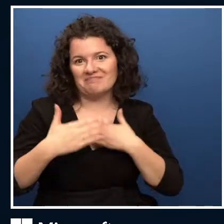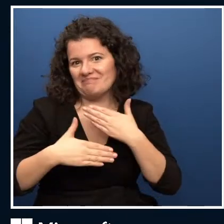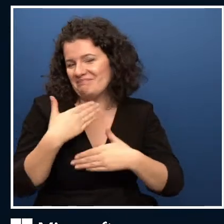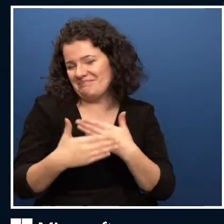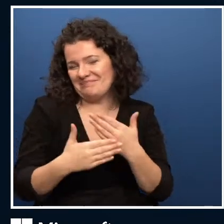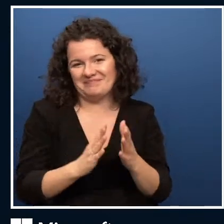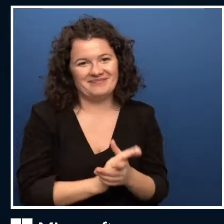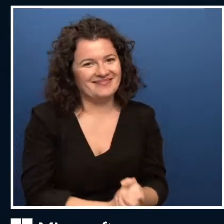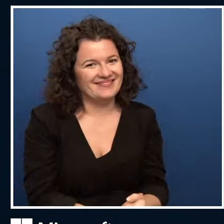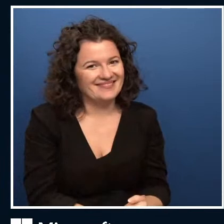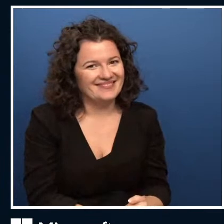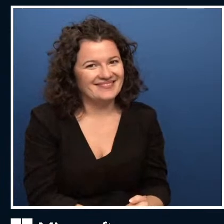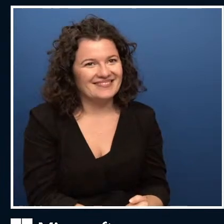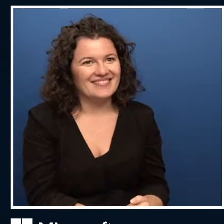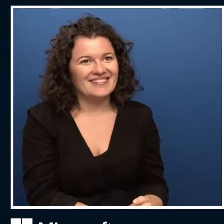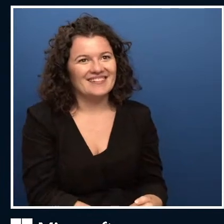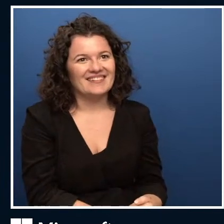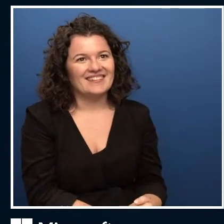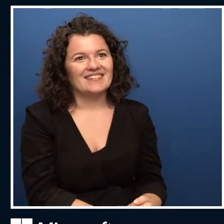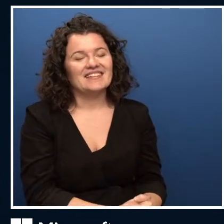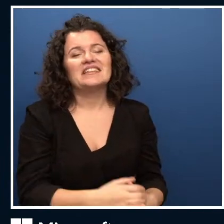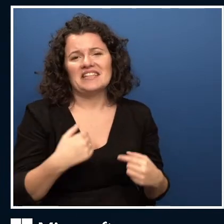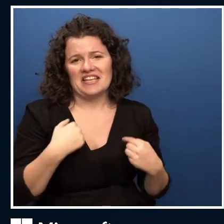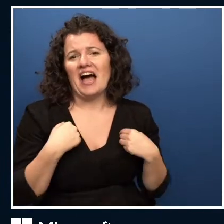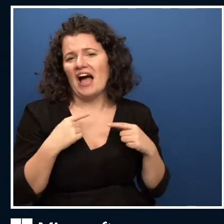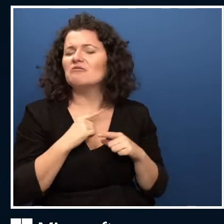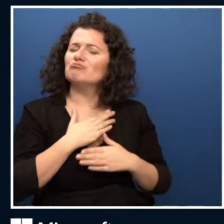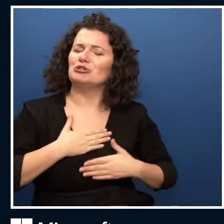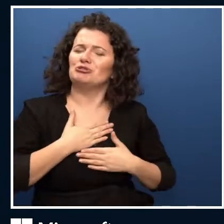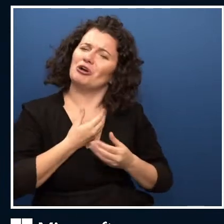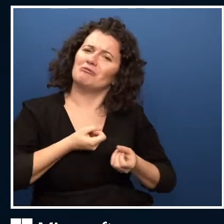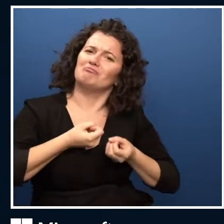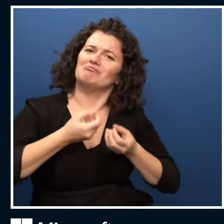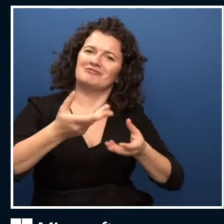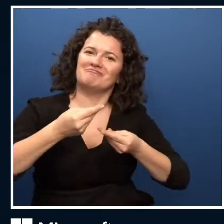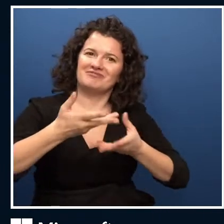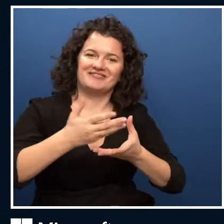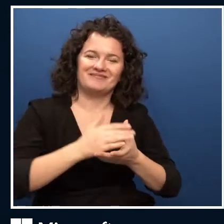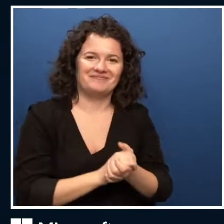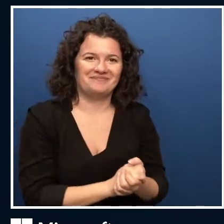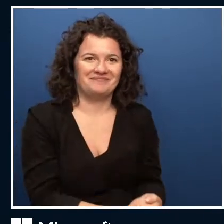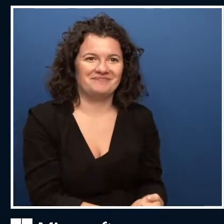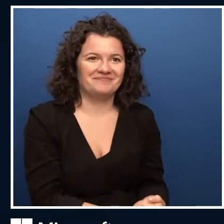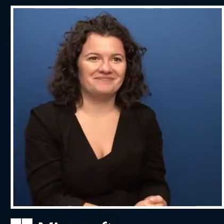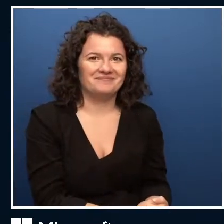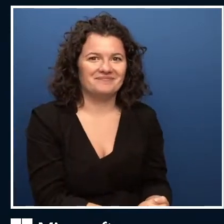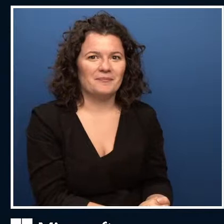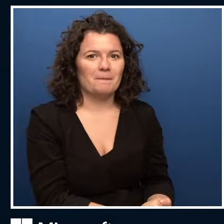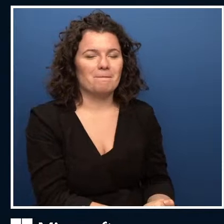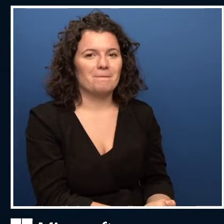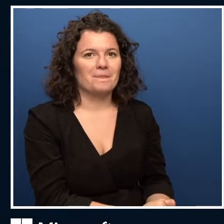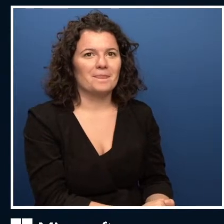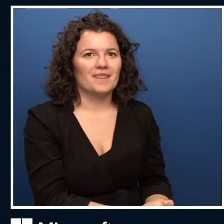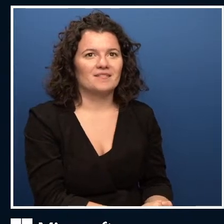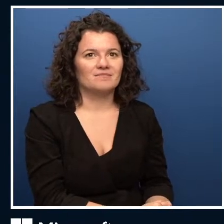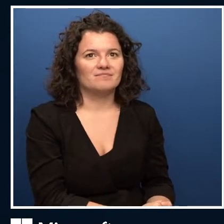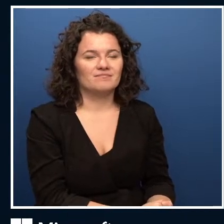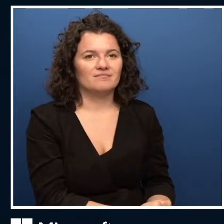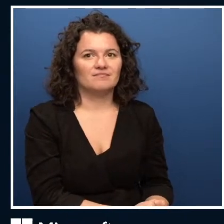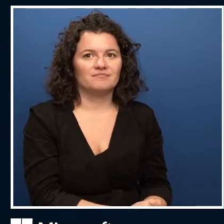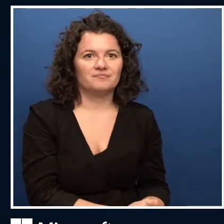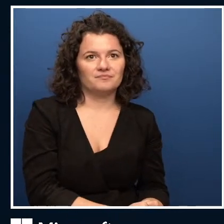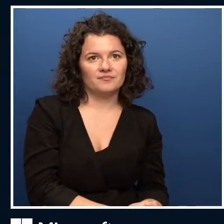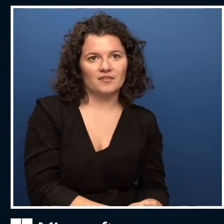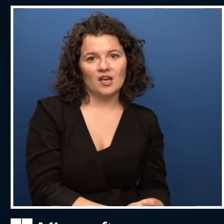you're going to enjoy my session as well. So yeah, let's just start off. So the discussion points